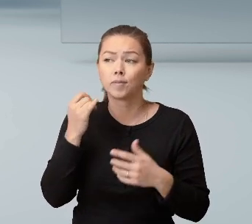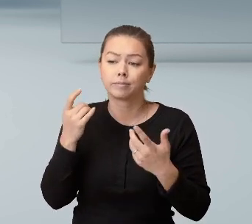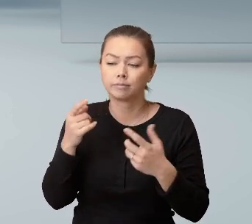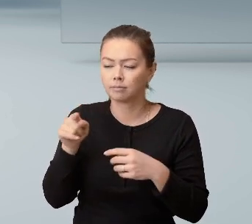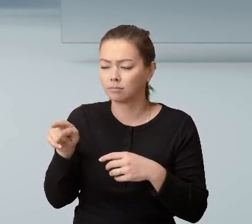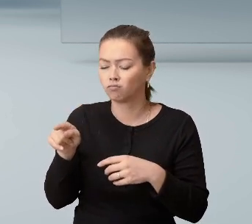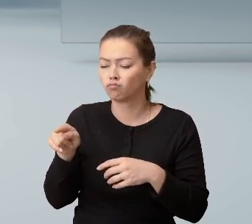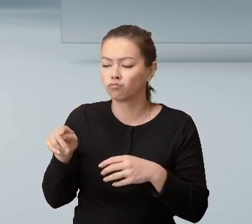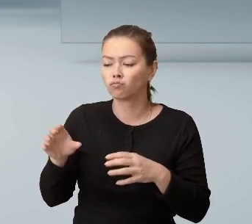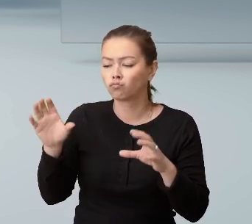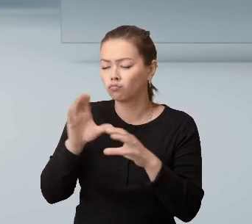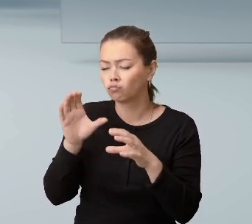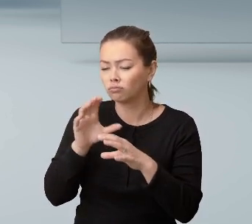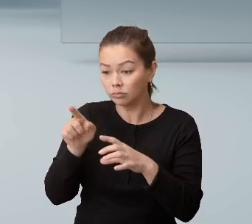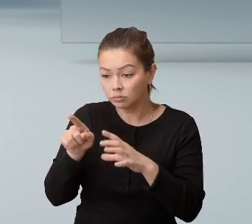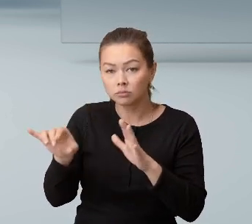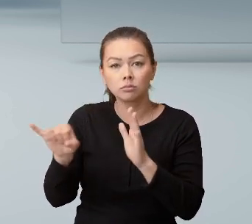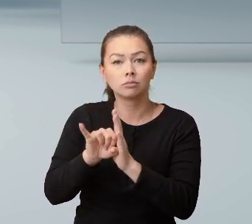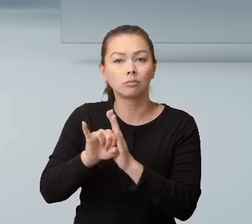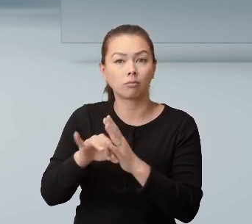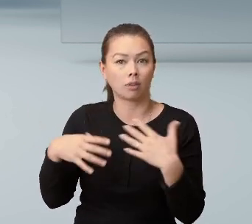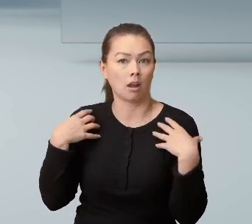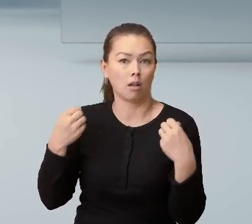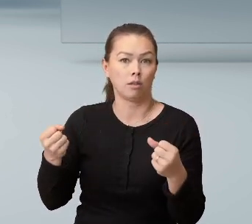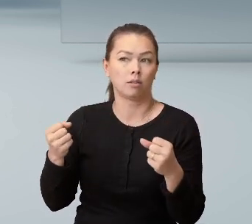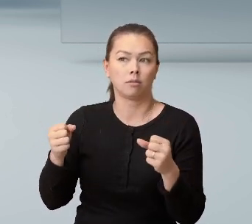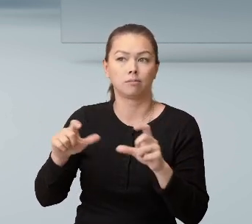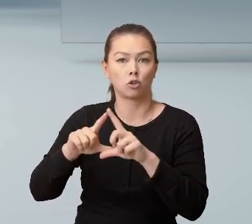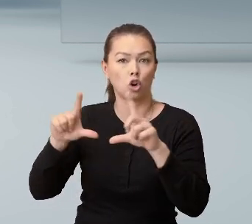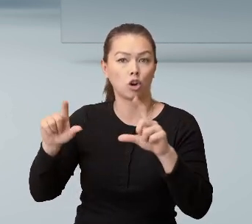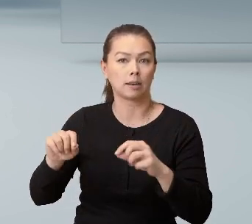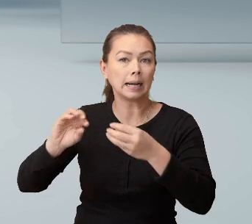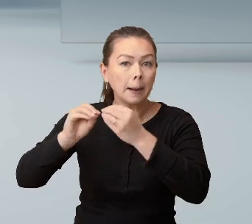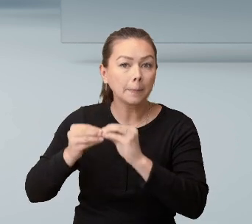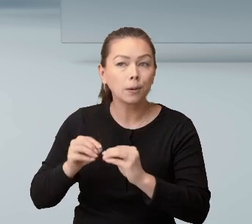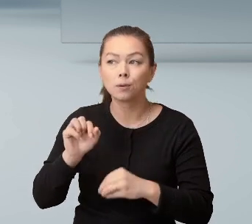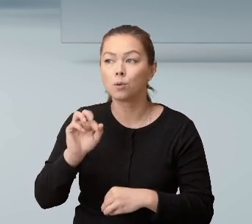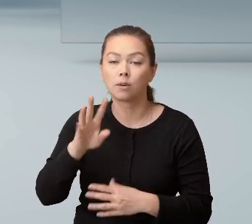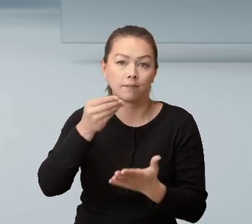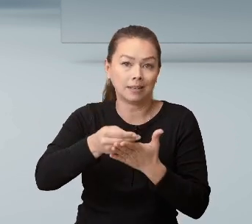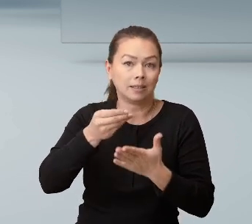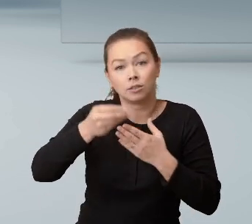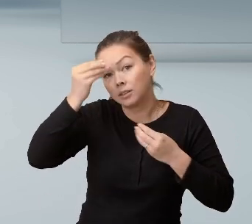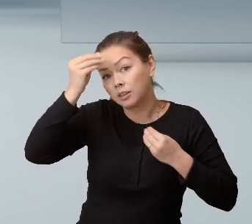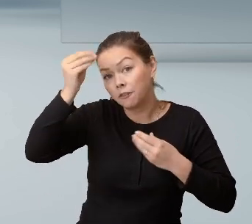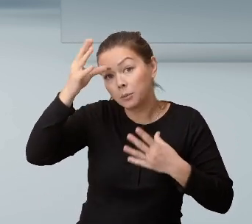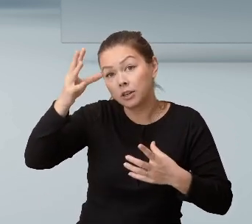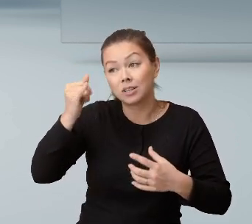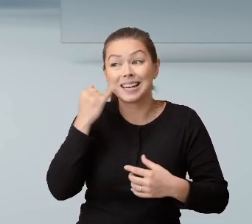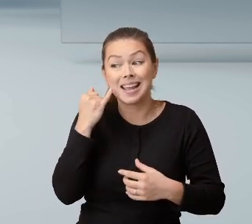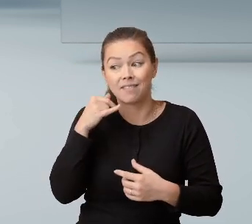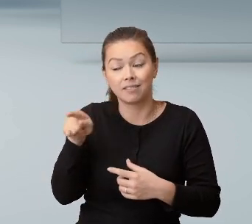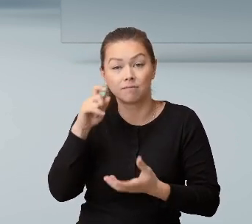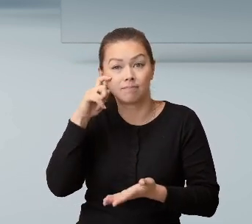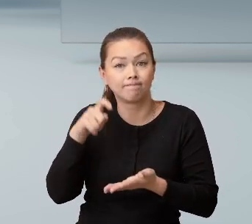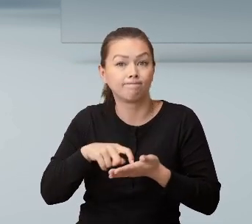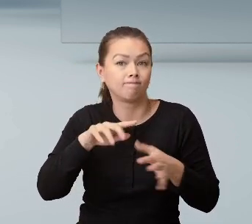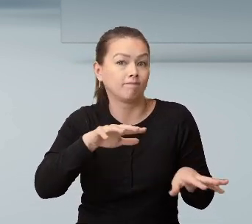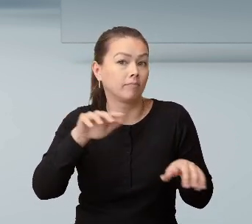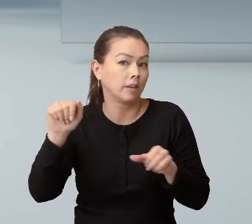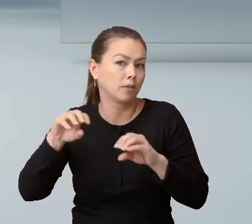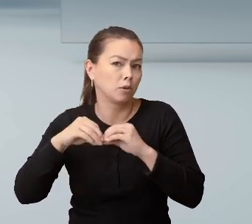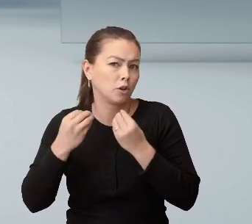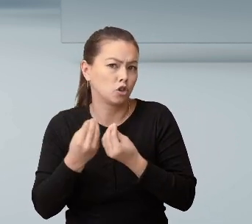it detects health card numbers or financial information, that's leaving the organization and it's not coming